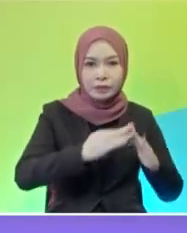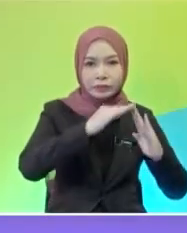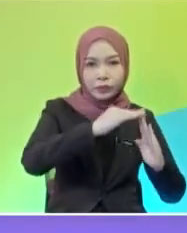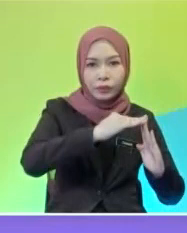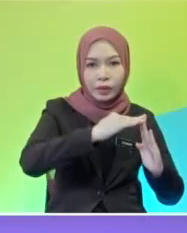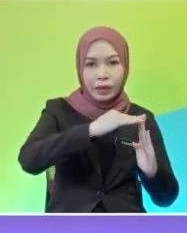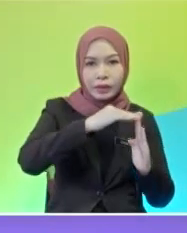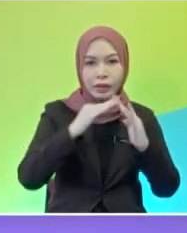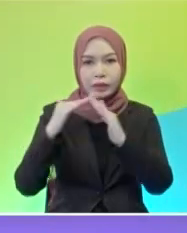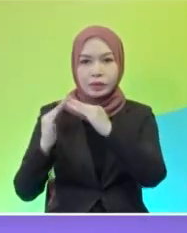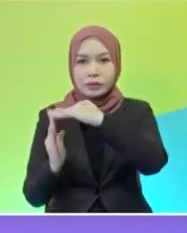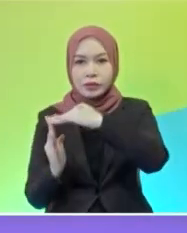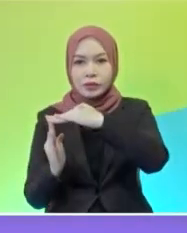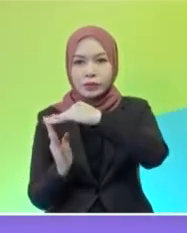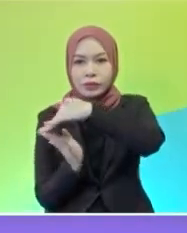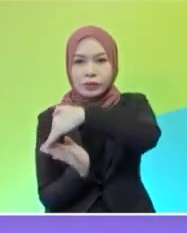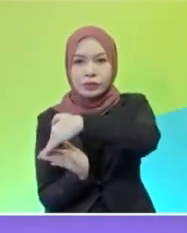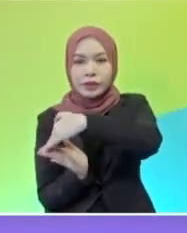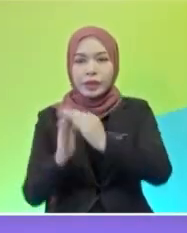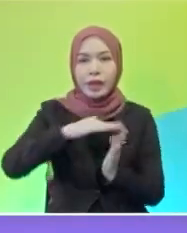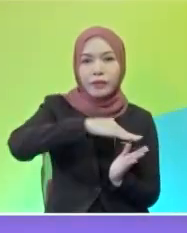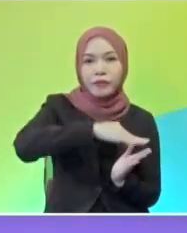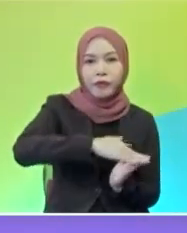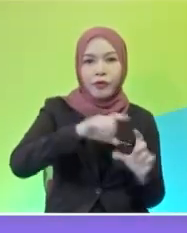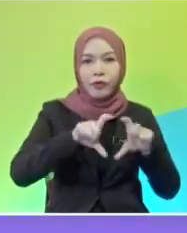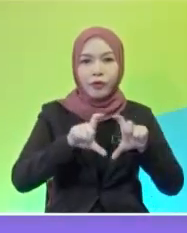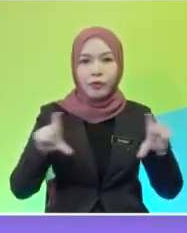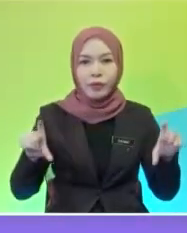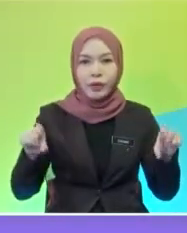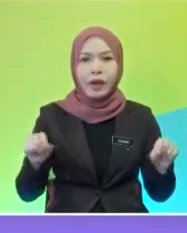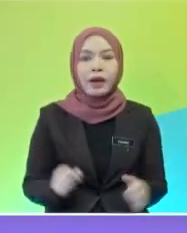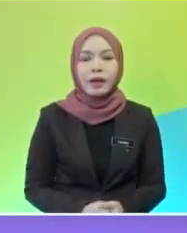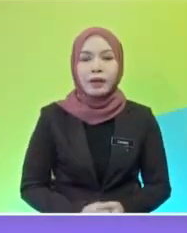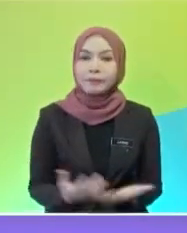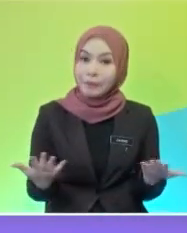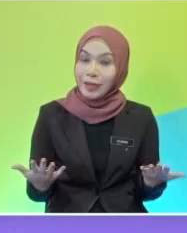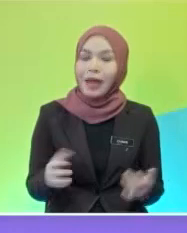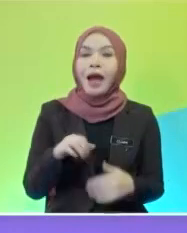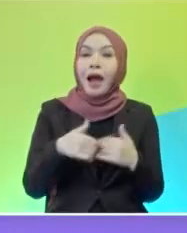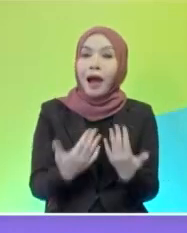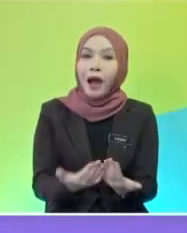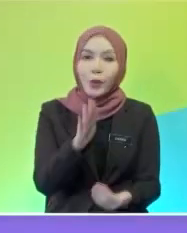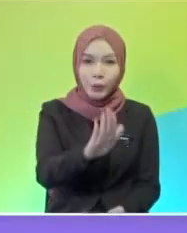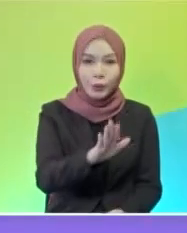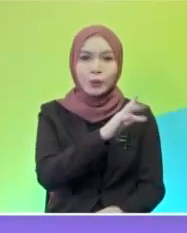1, 2, 3, 4. Okay? Four corners. Mm-hmm. Okay. How do you spell rectangle? How do we spell